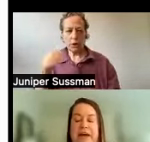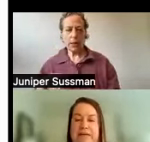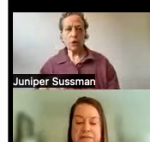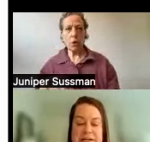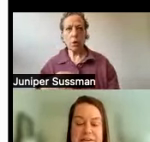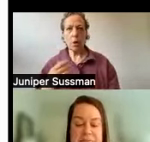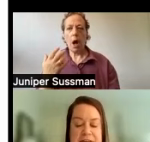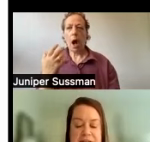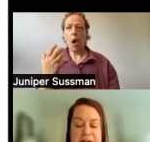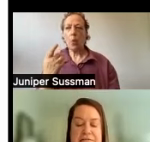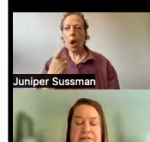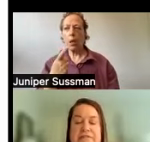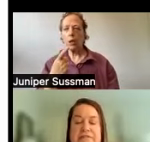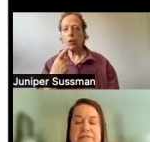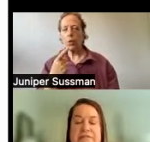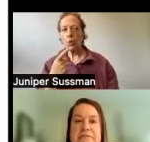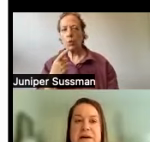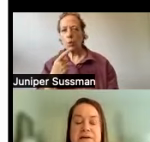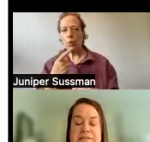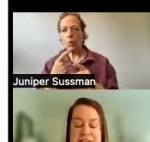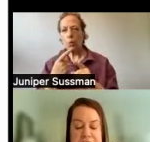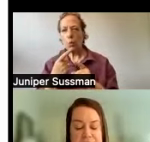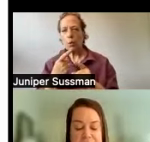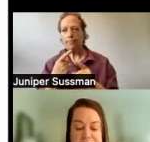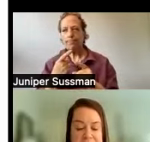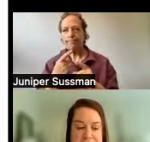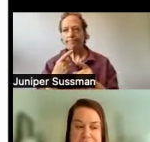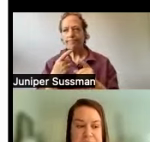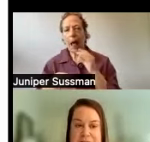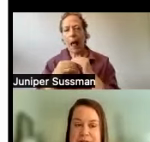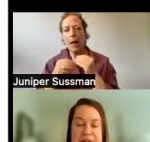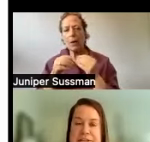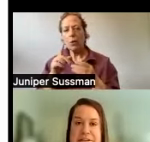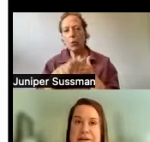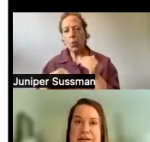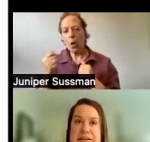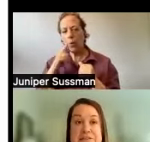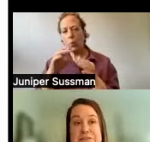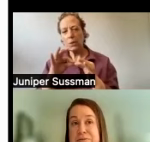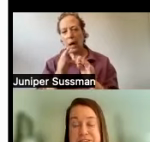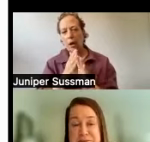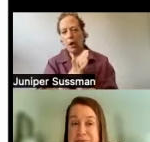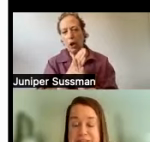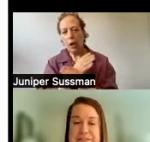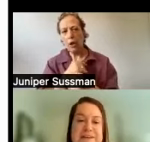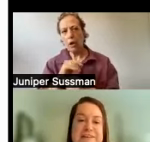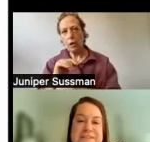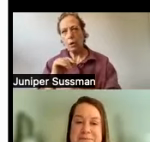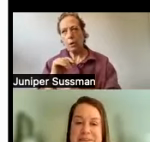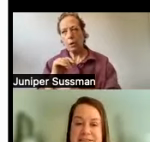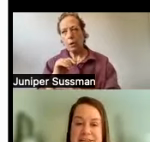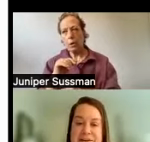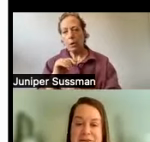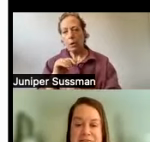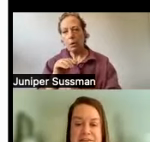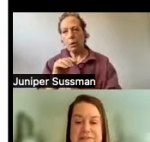on what Catherine said at the beginning of this session, which is I want to acknowledge that in the only 2 weeks since